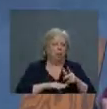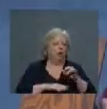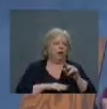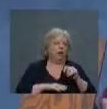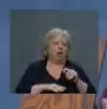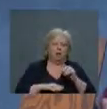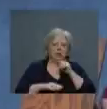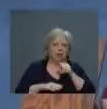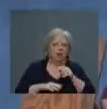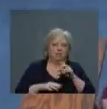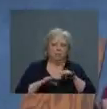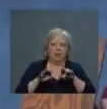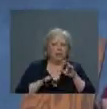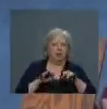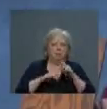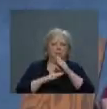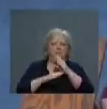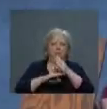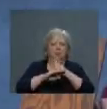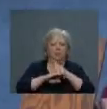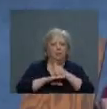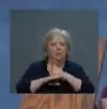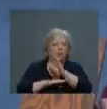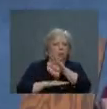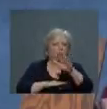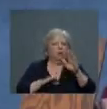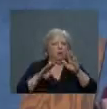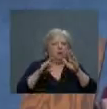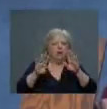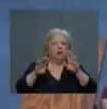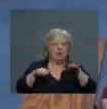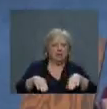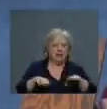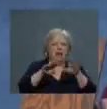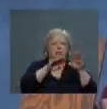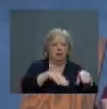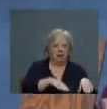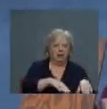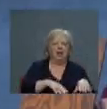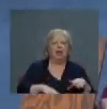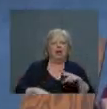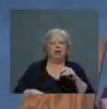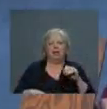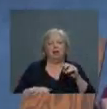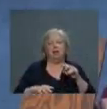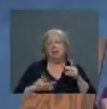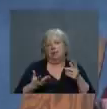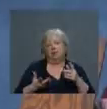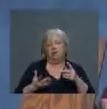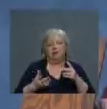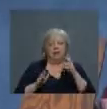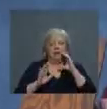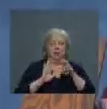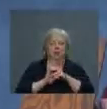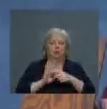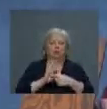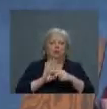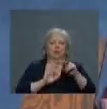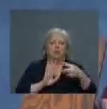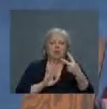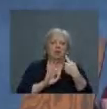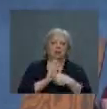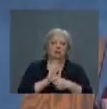boards are down again. And even on their picture showed the second condemnation sign up there. So